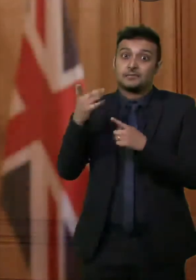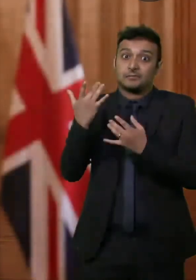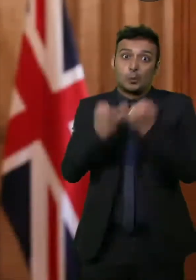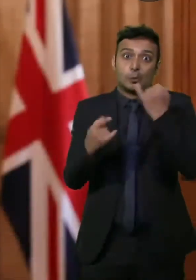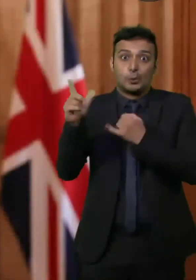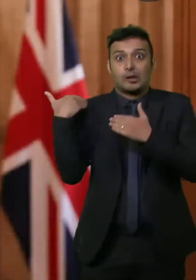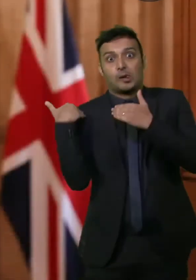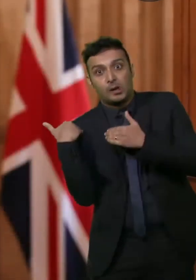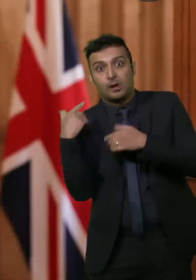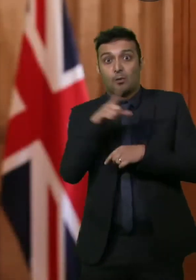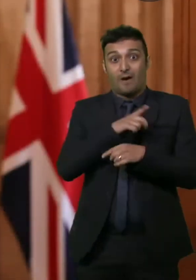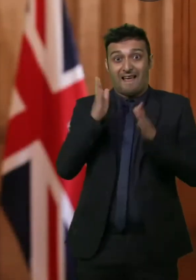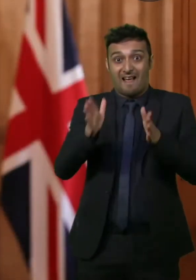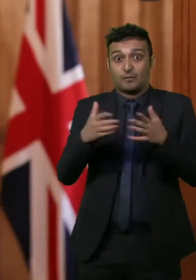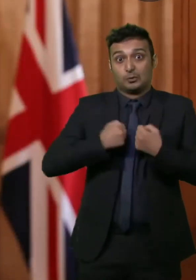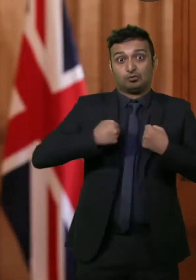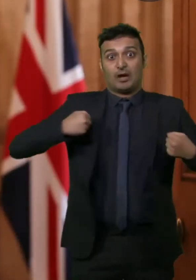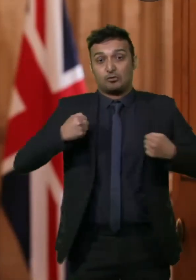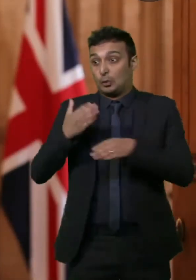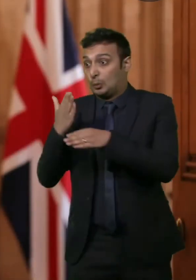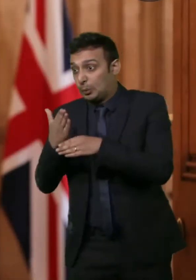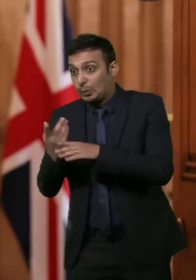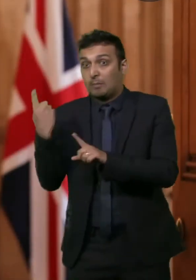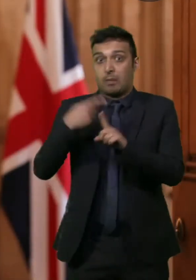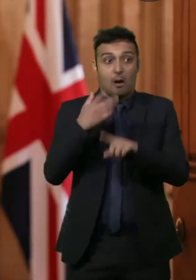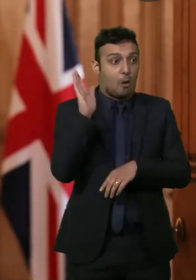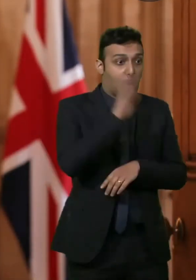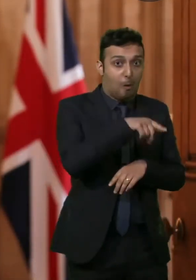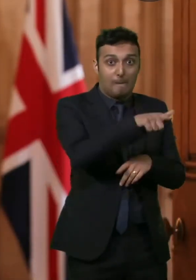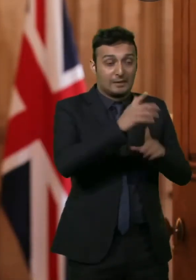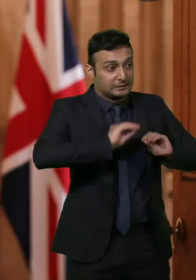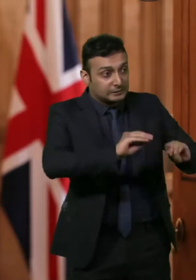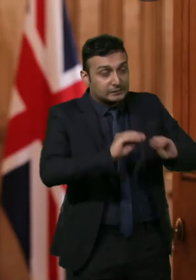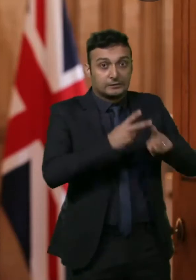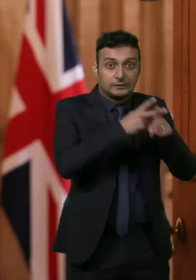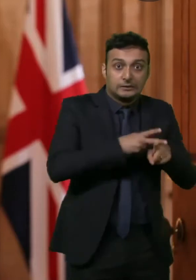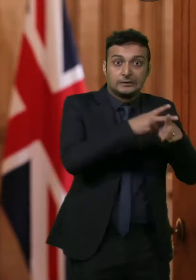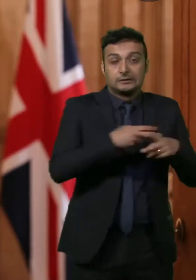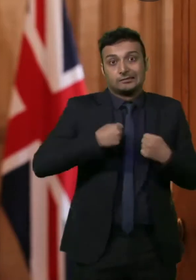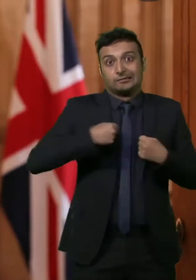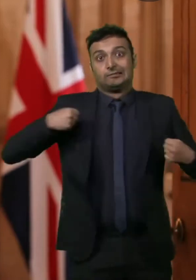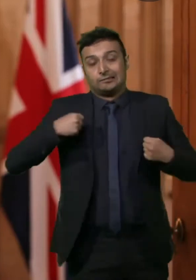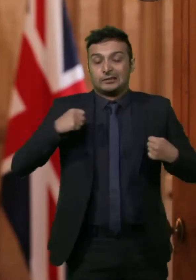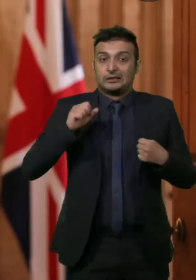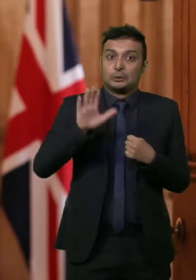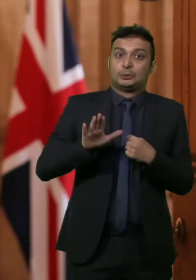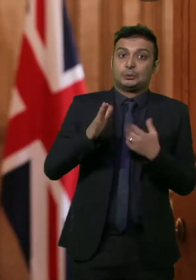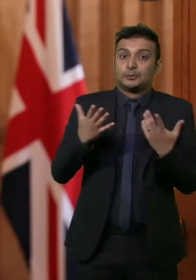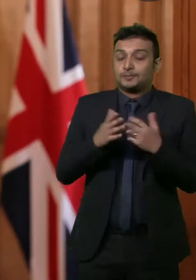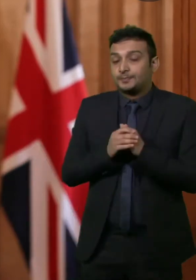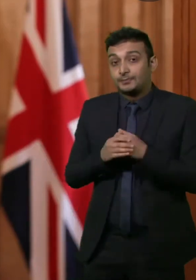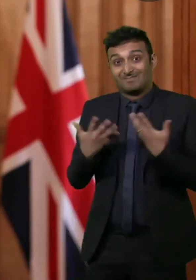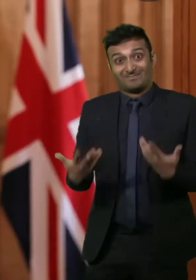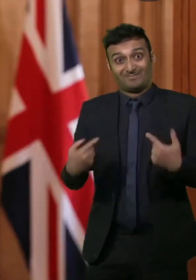time. So our job now as government is to build on your efforts so that from now